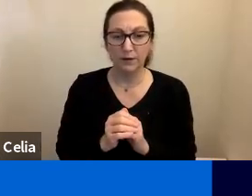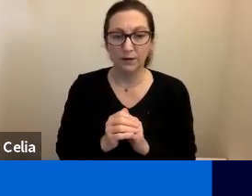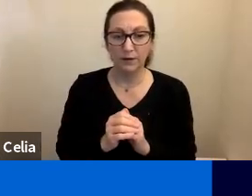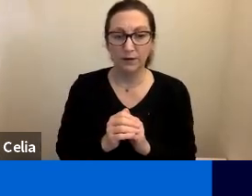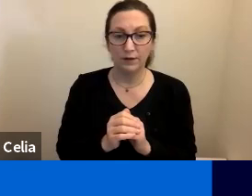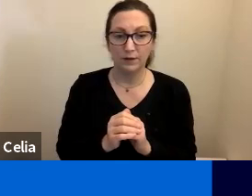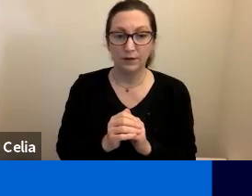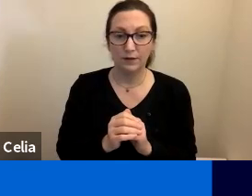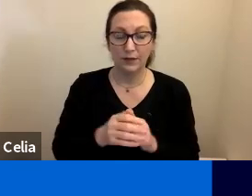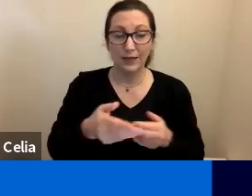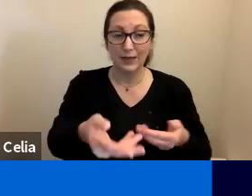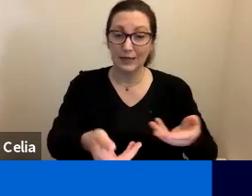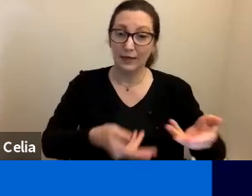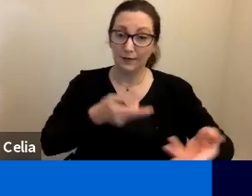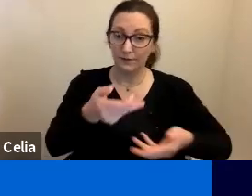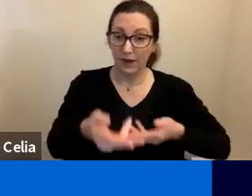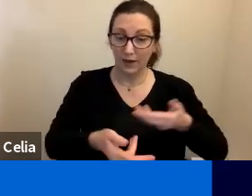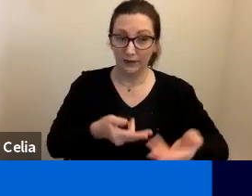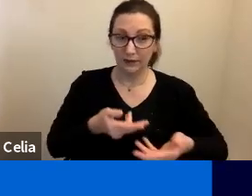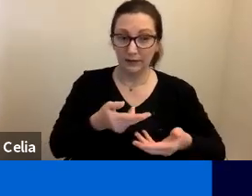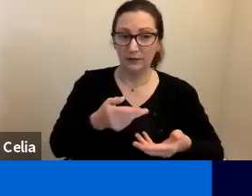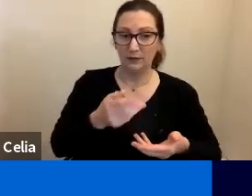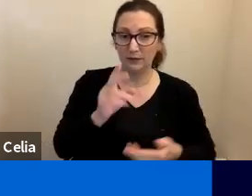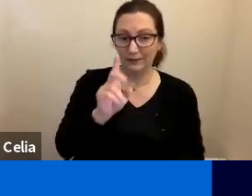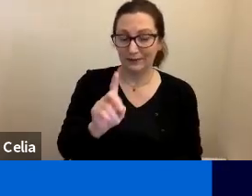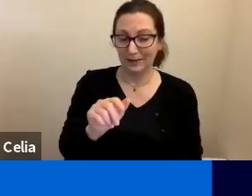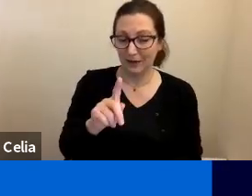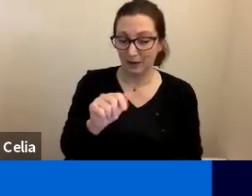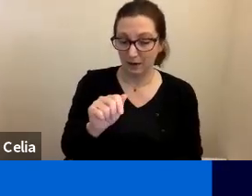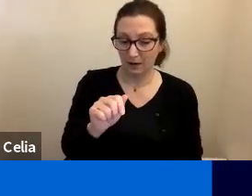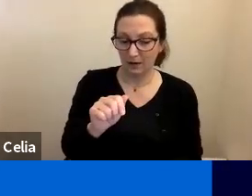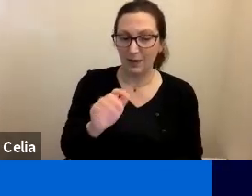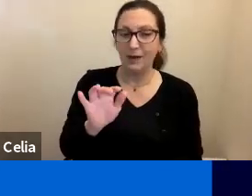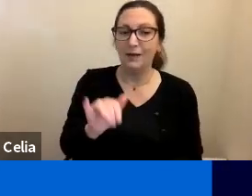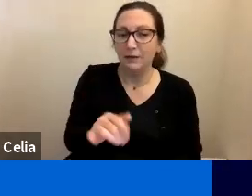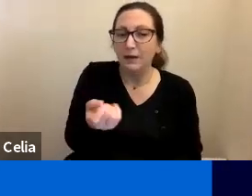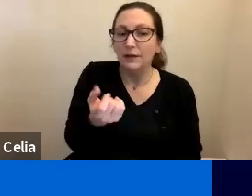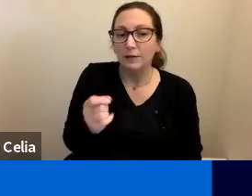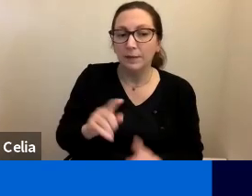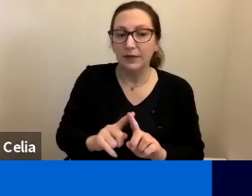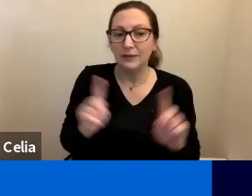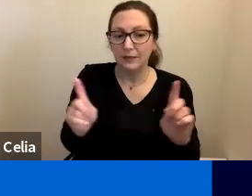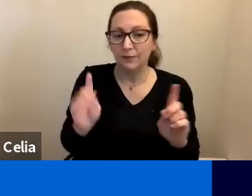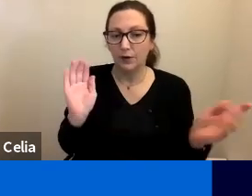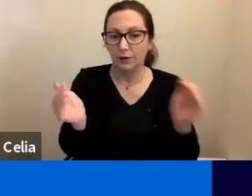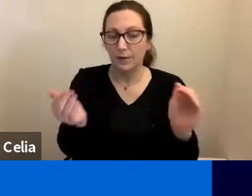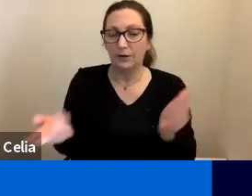invitee, this is invitee data, which can be slightly different from enrollment